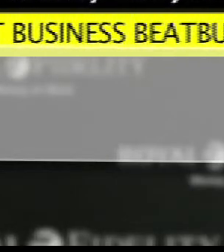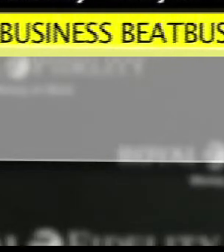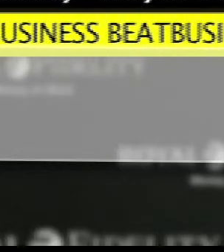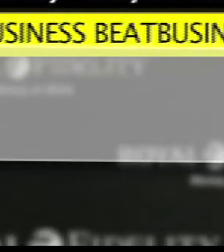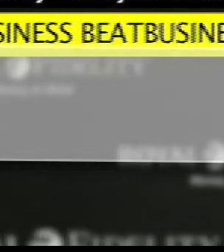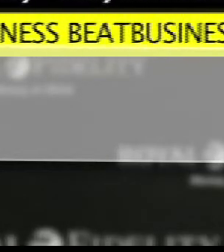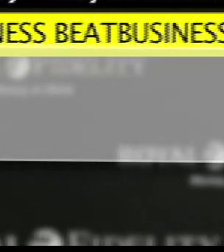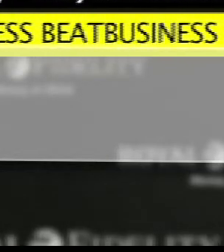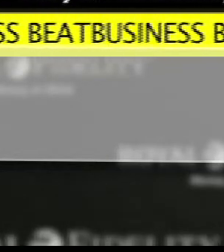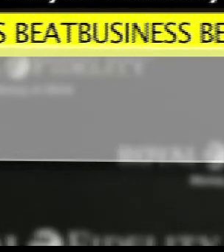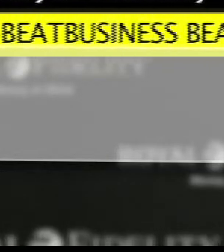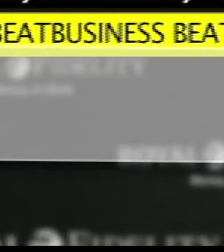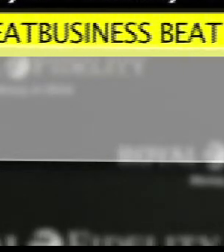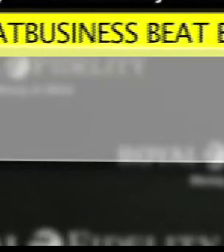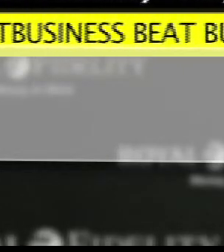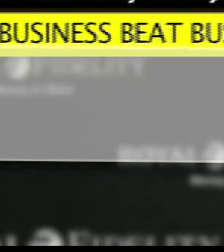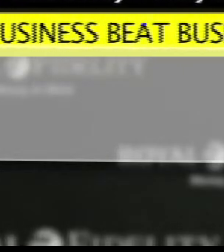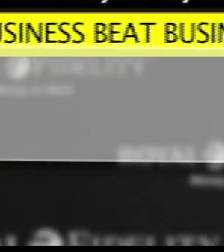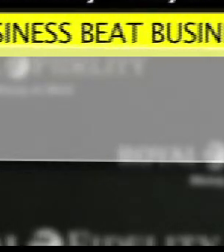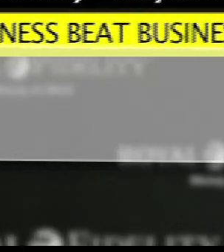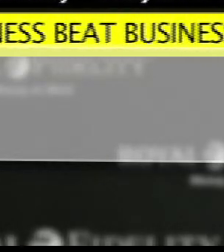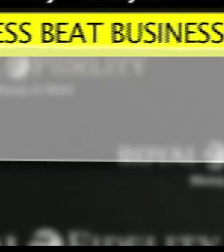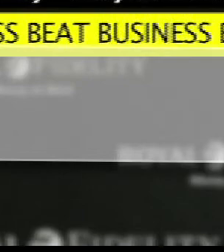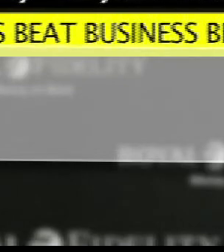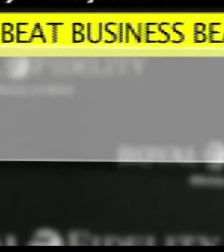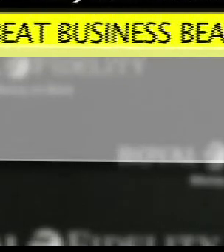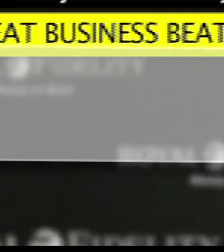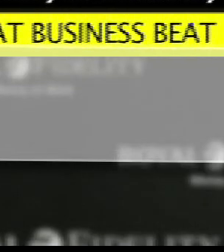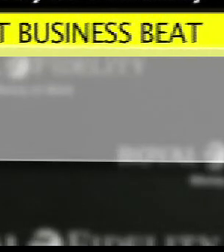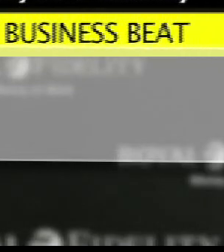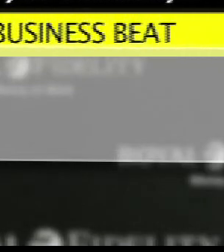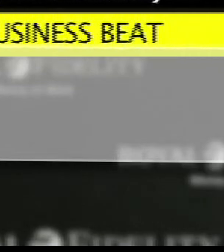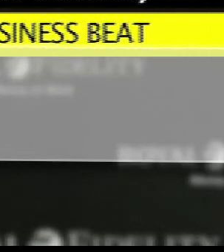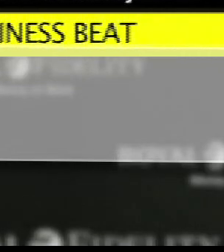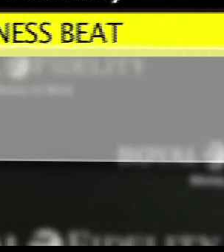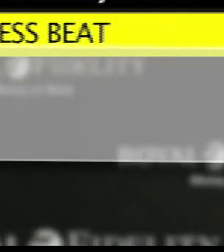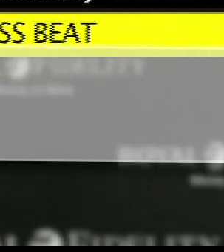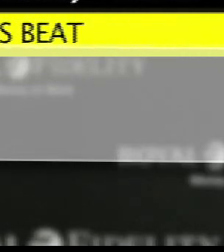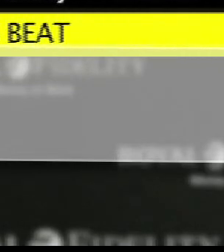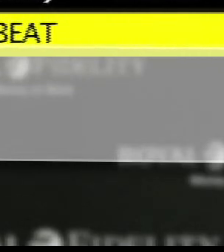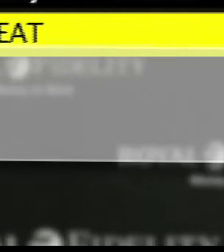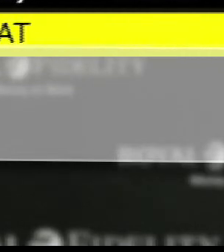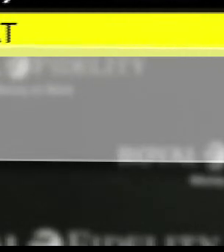At Royal Fidelity, we're here to assist you to get on the path of readiness.